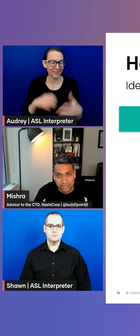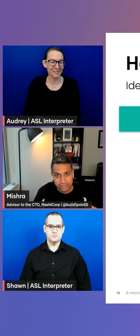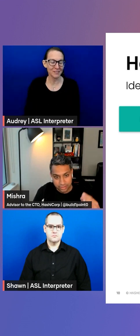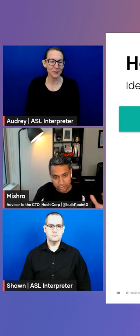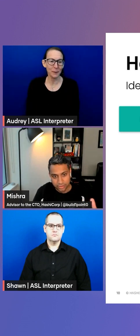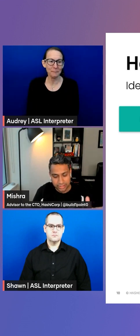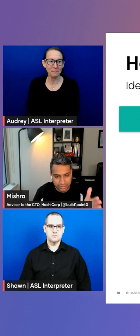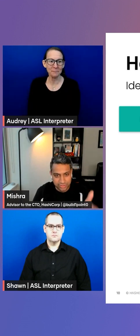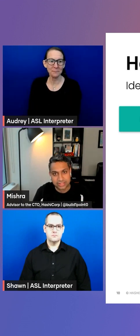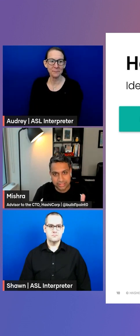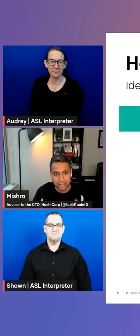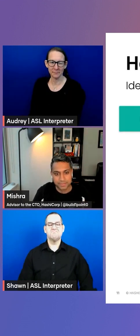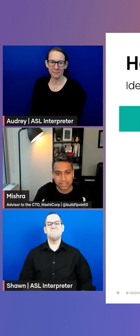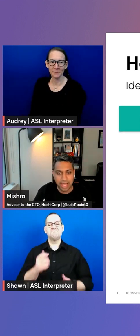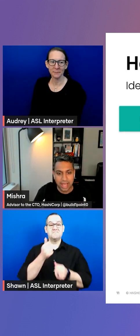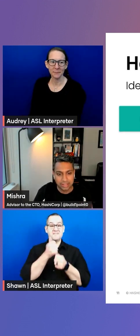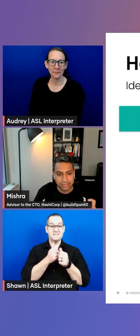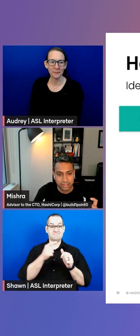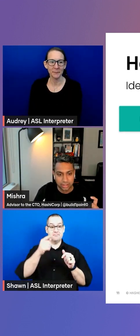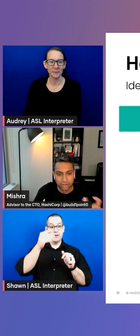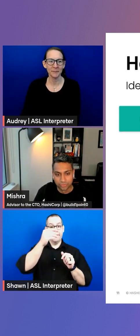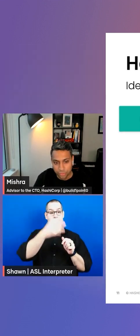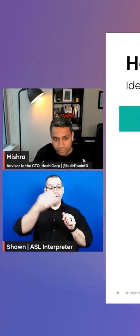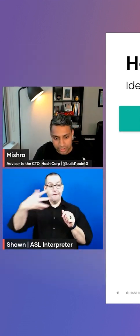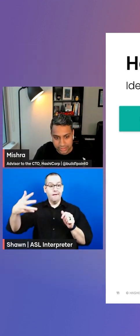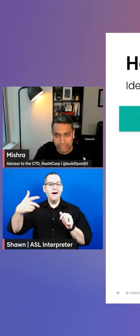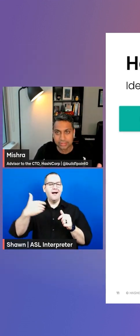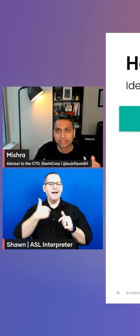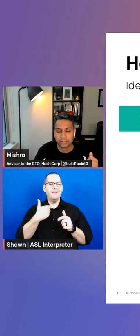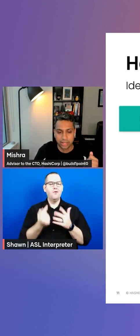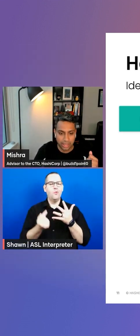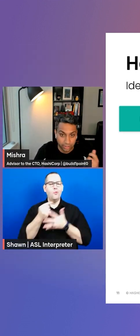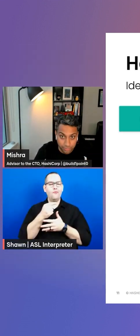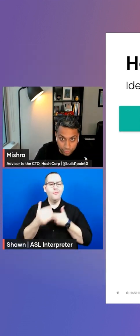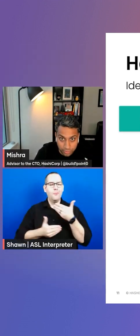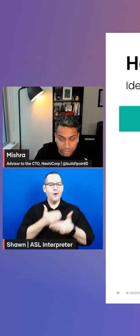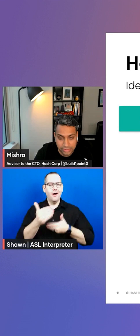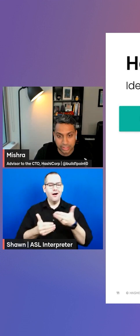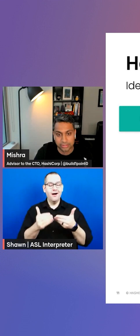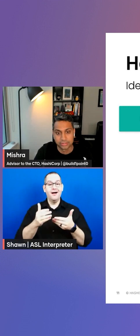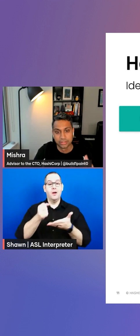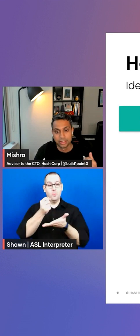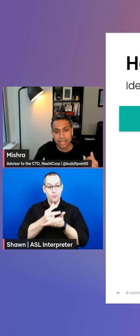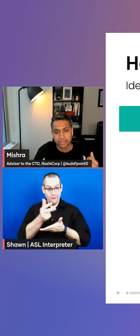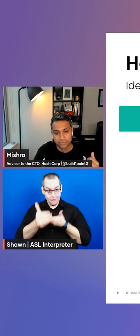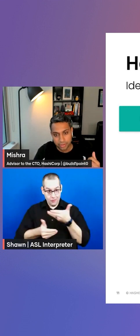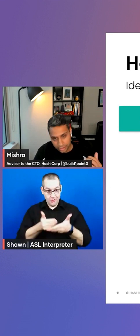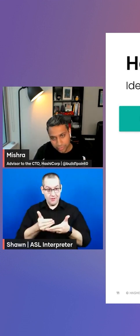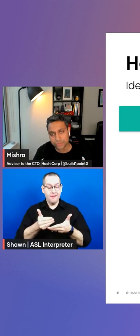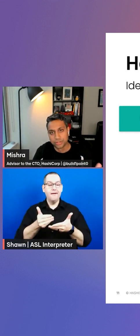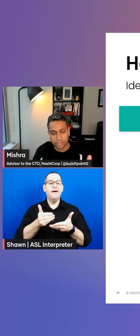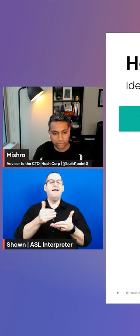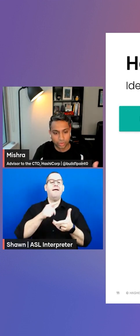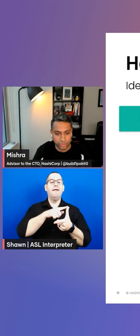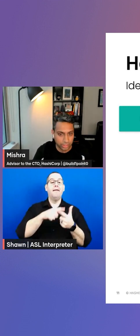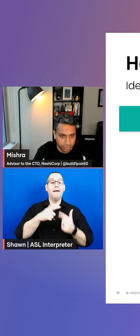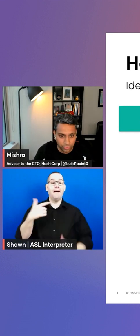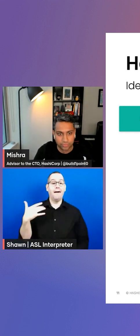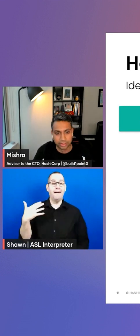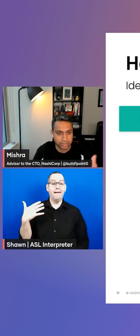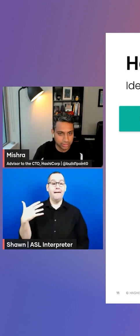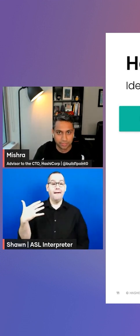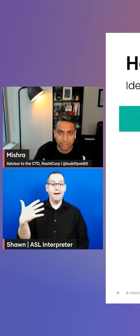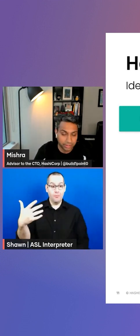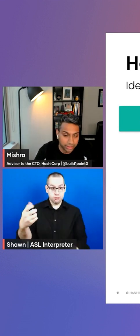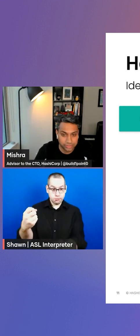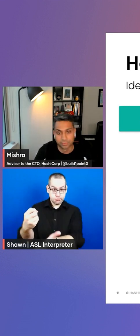of these essentially steps has a review process and an approval process. And then eventually, like once you get approved,